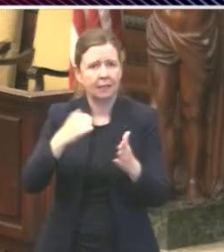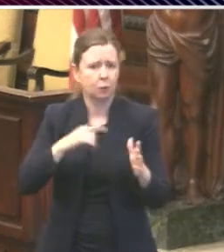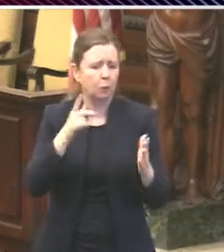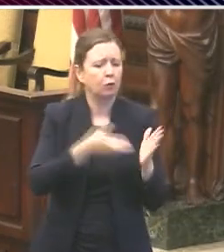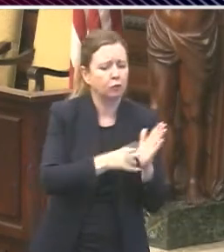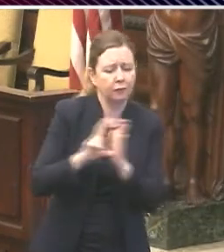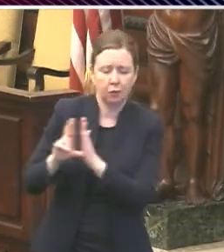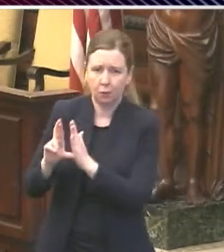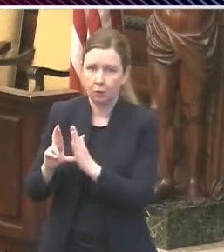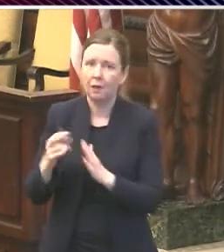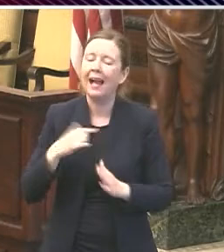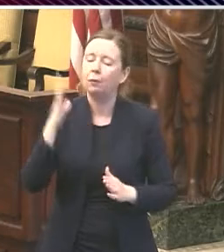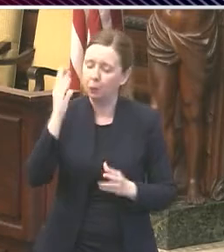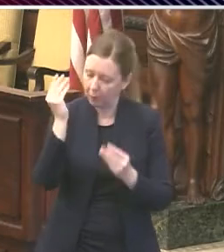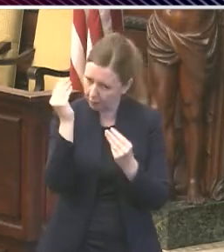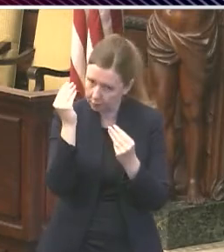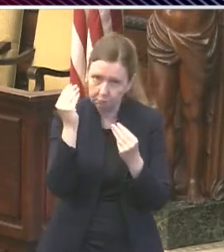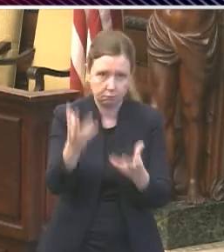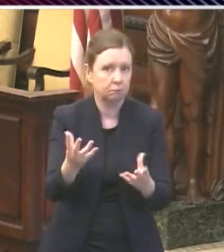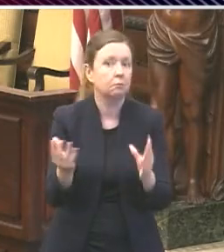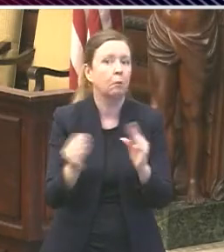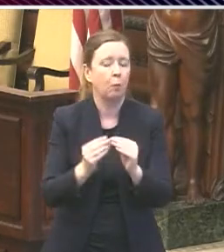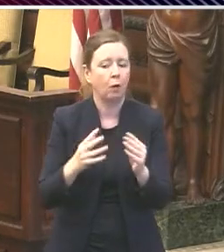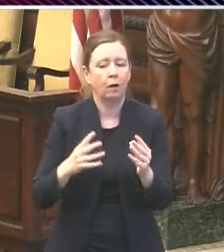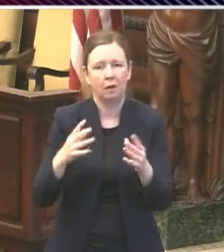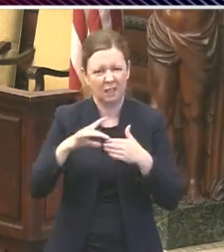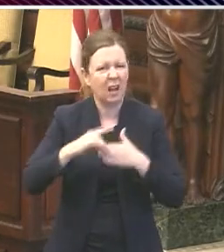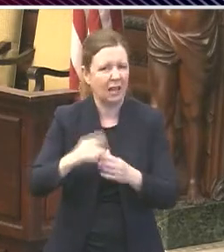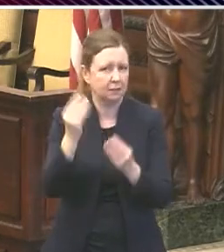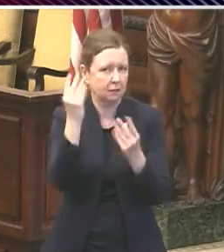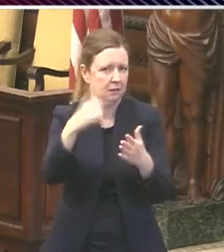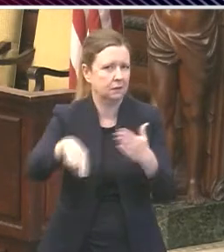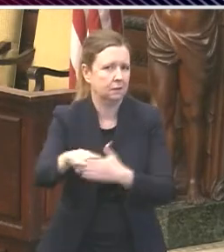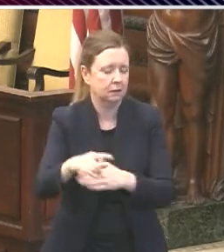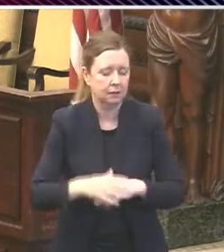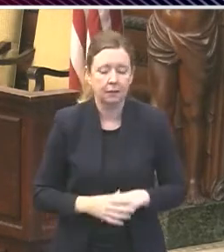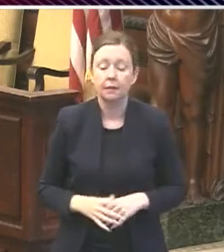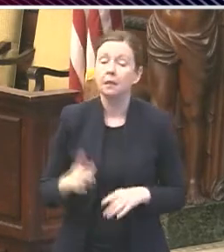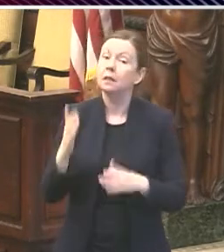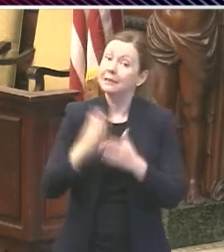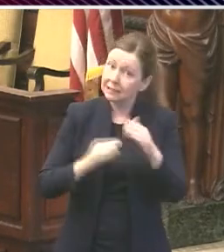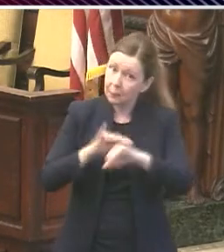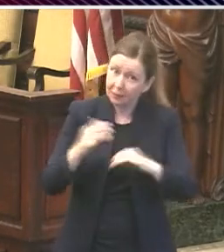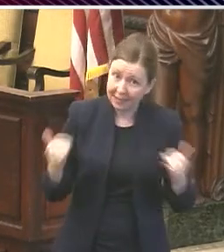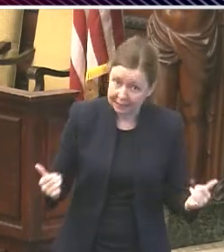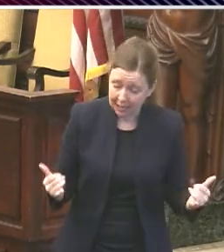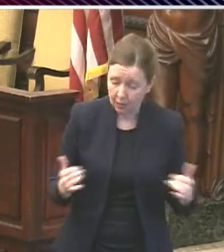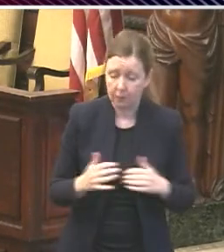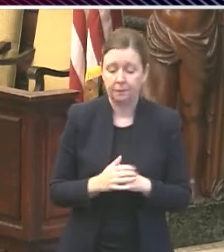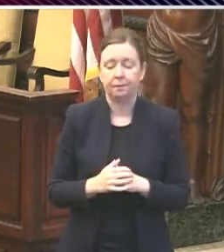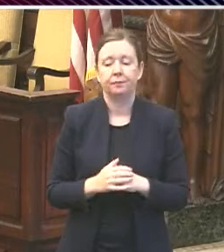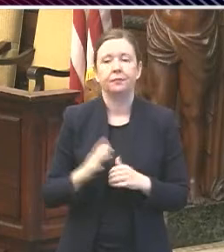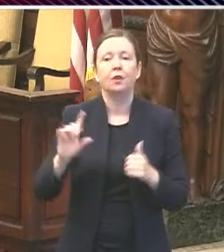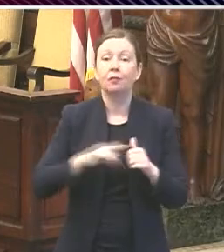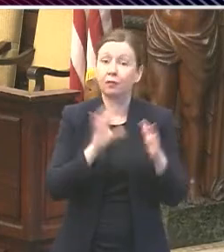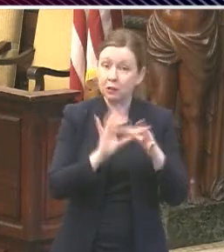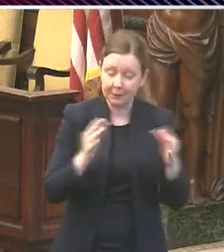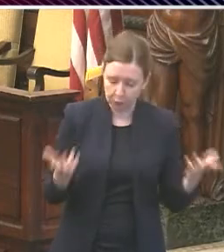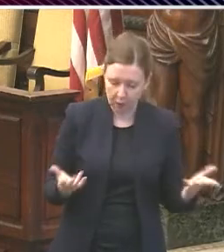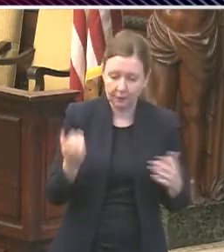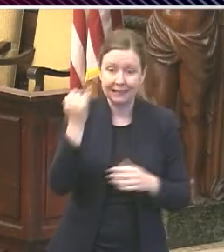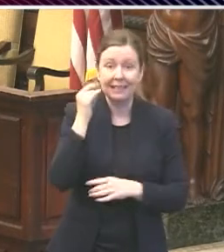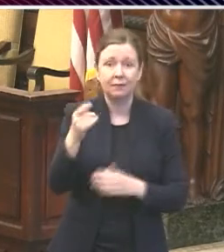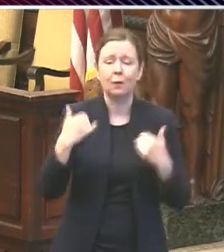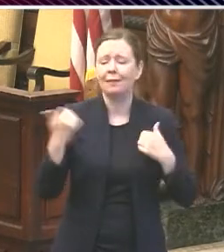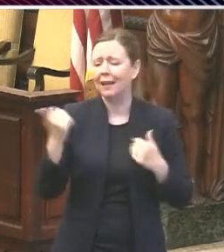more detailed guidance later. But we thought we'd give you some advice right now because this issue has come up. My first message is if you're wearing